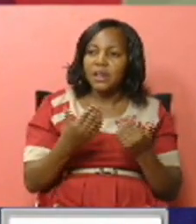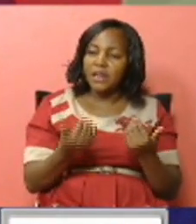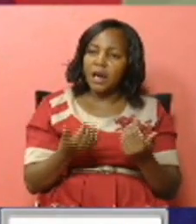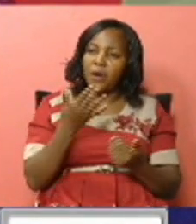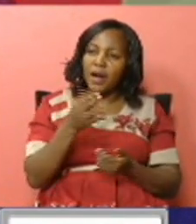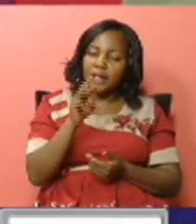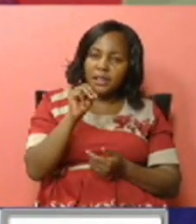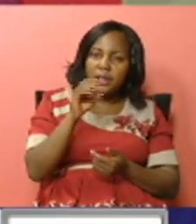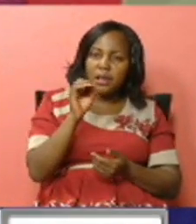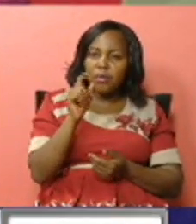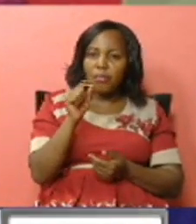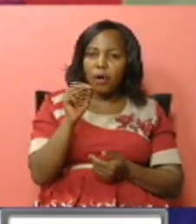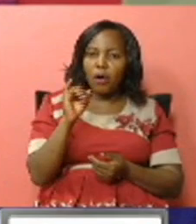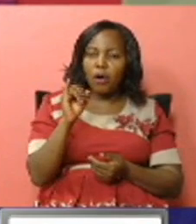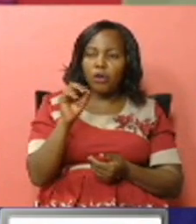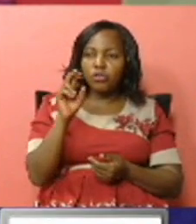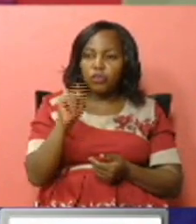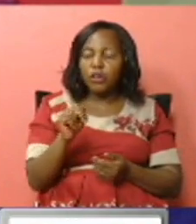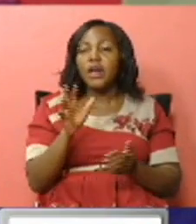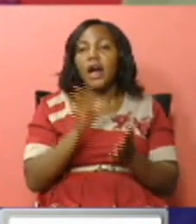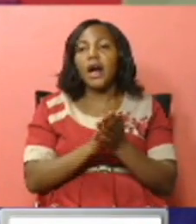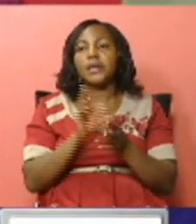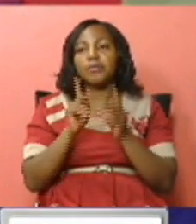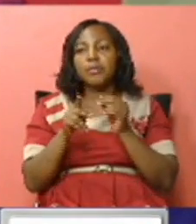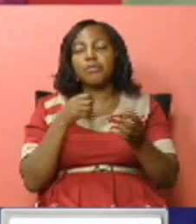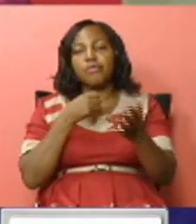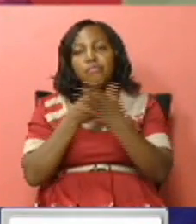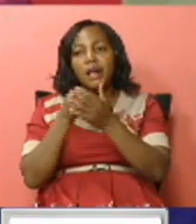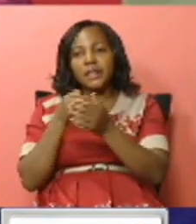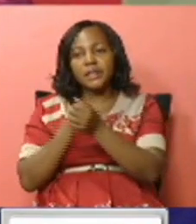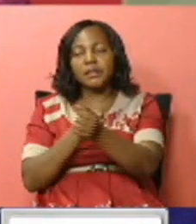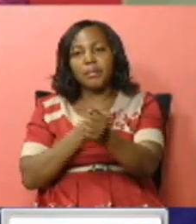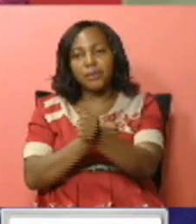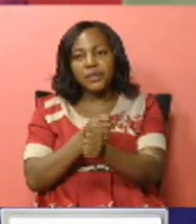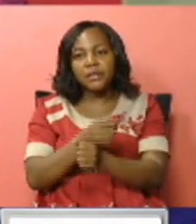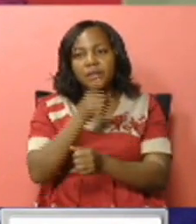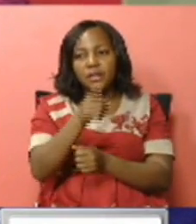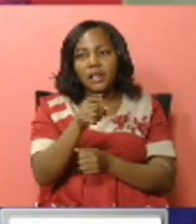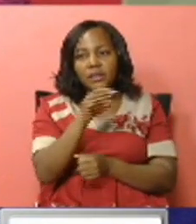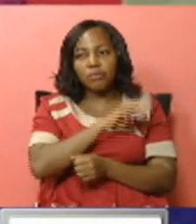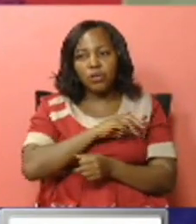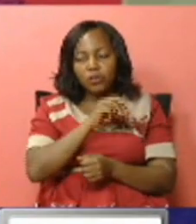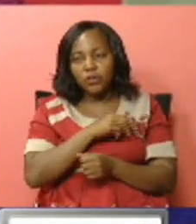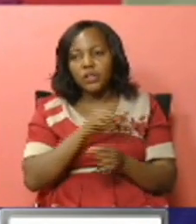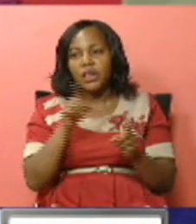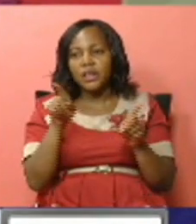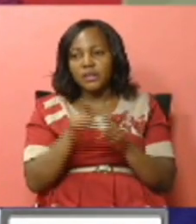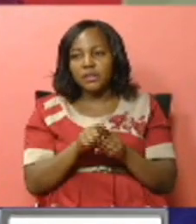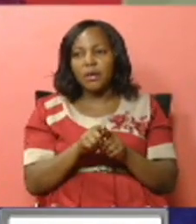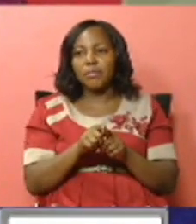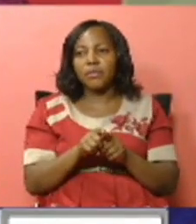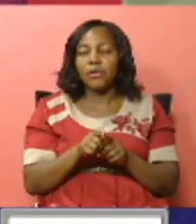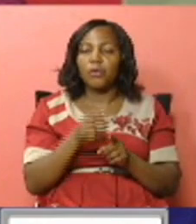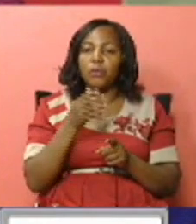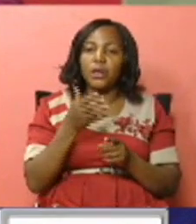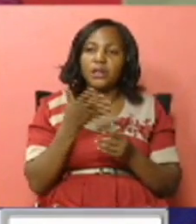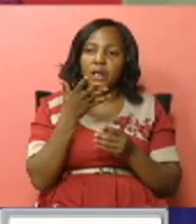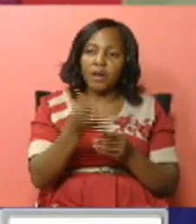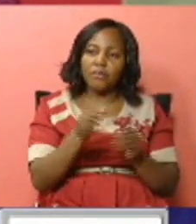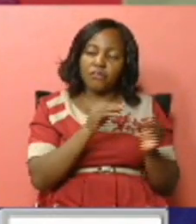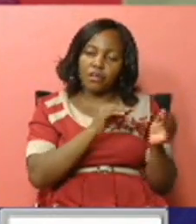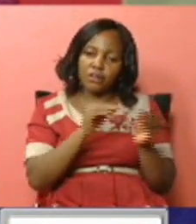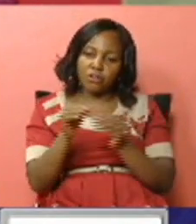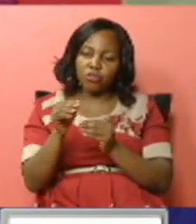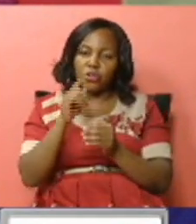backed up by 100% everyone in Parliament. And currently Parliament is working on fast-tracking what they call the transitional justice policy,